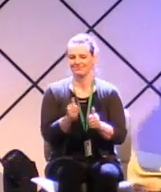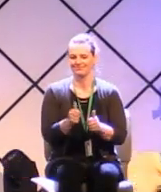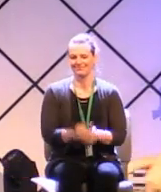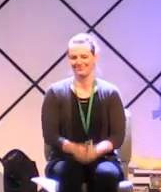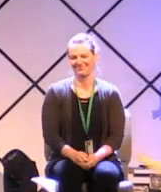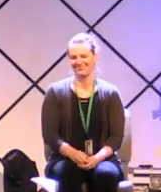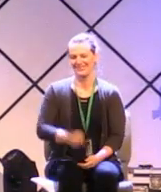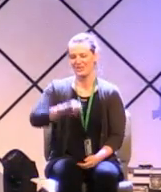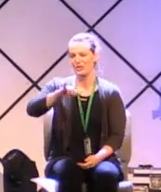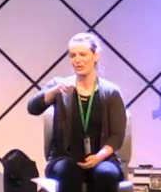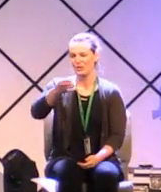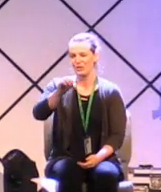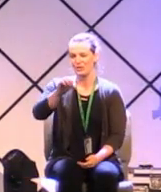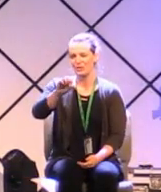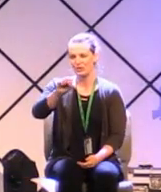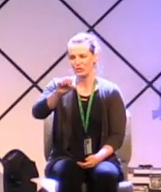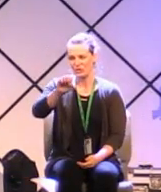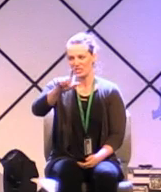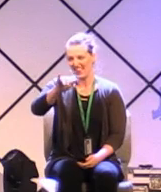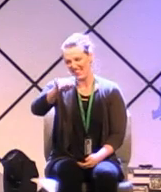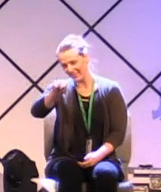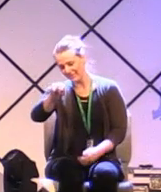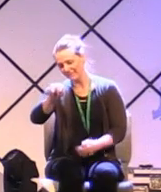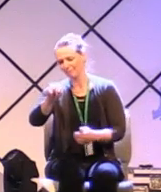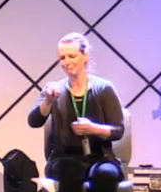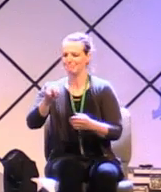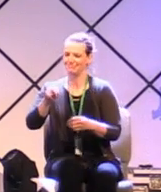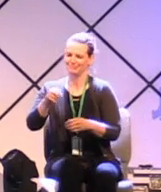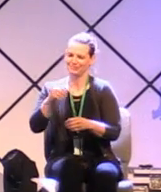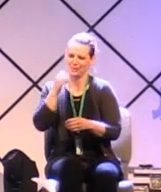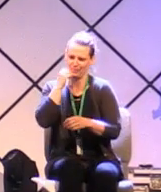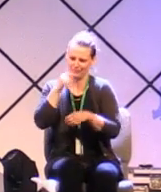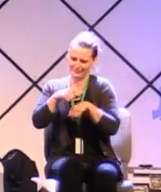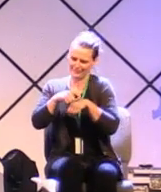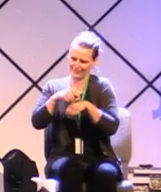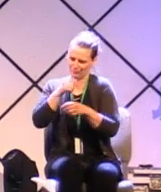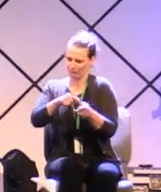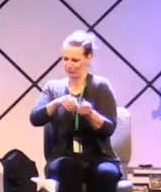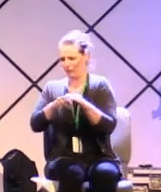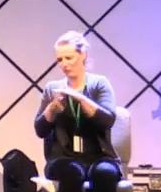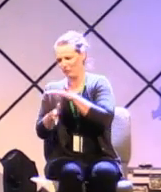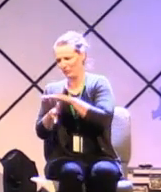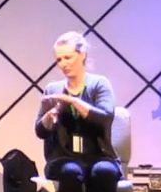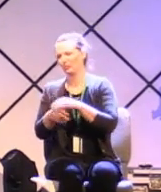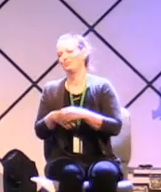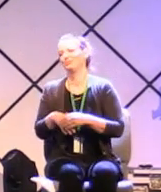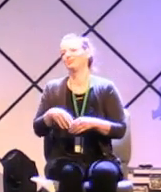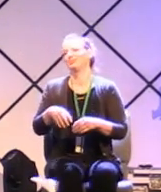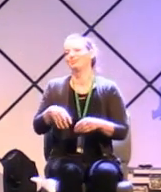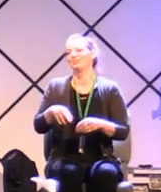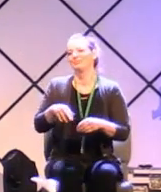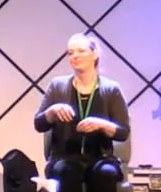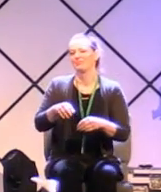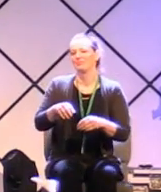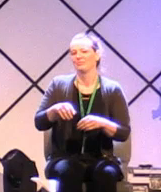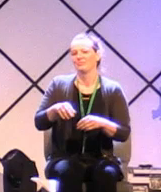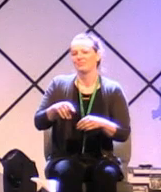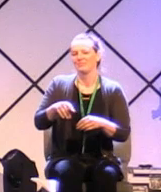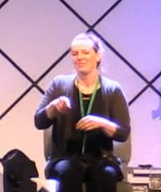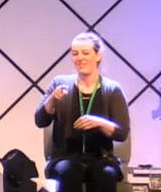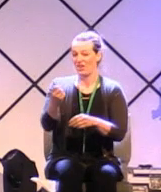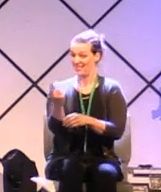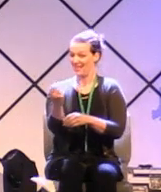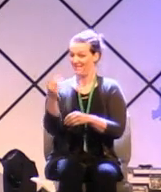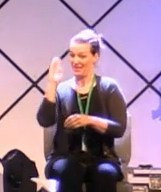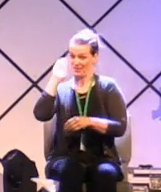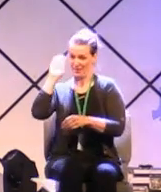And Jocelyn is back at the kennels in season. She was raised by Katrin Spildy and Ariana Kaufman of Viola, Idaho, their